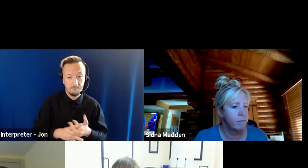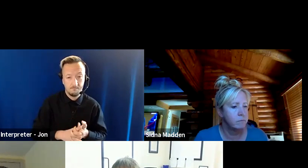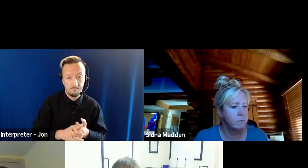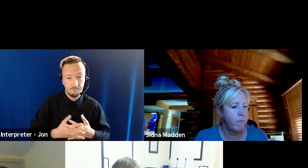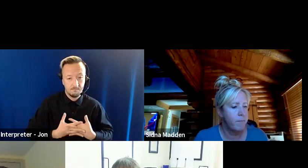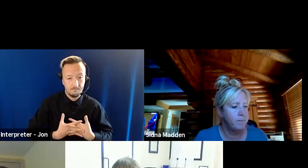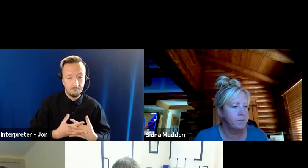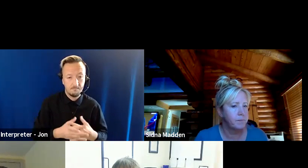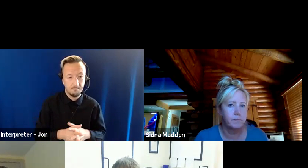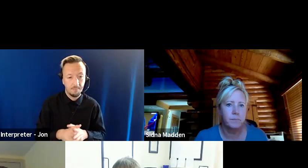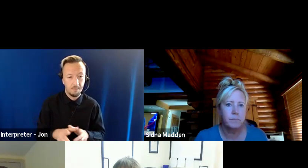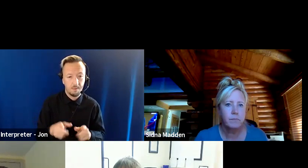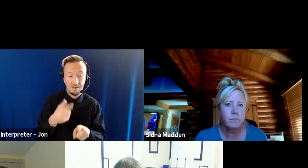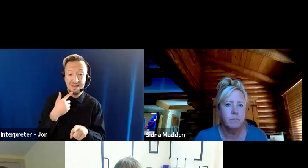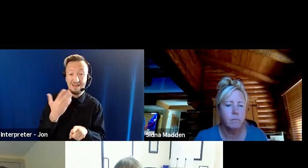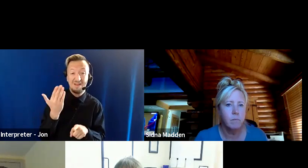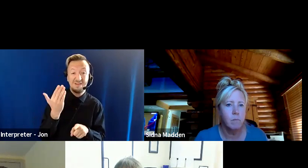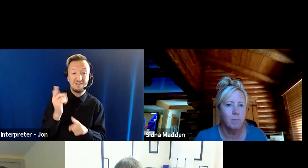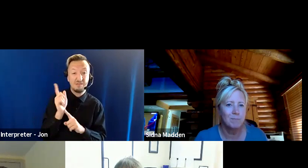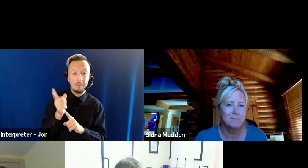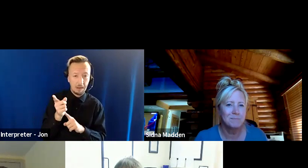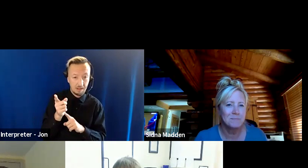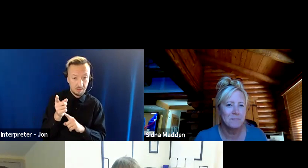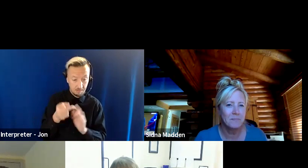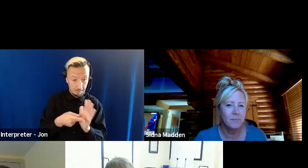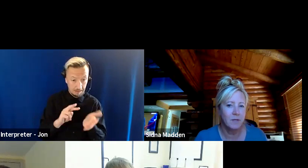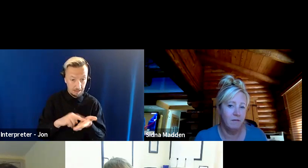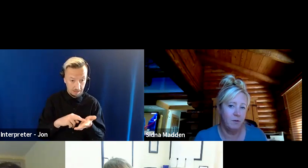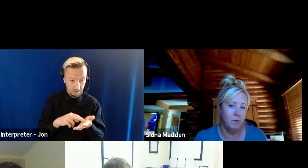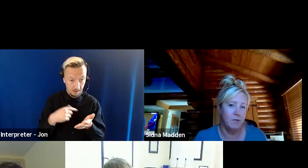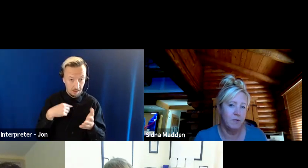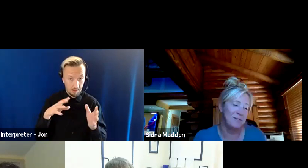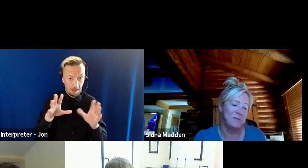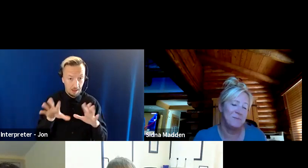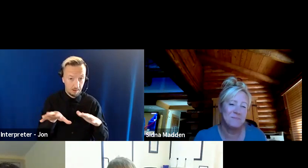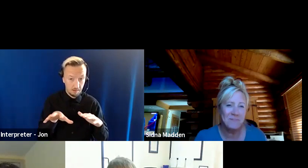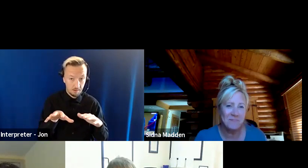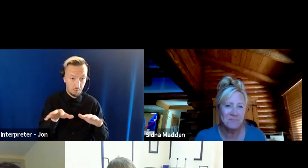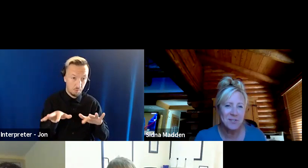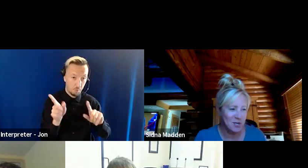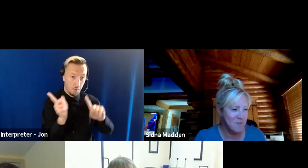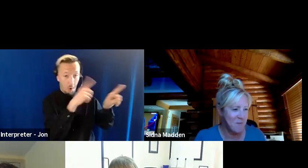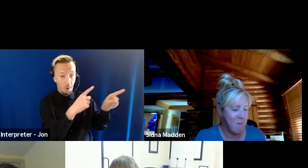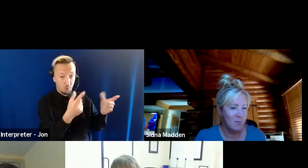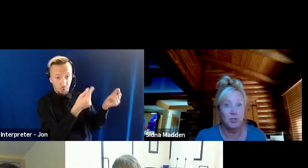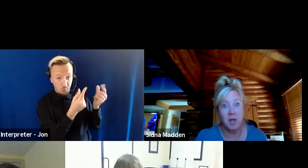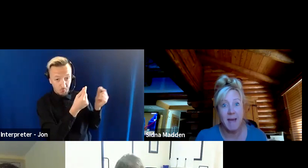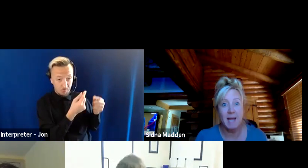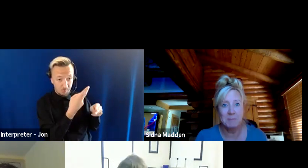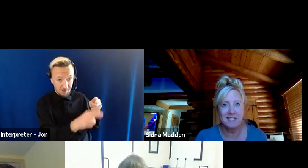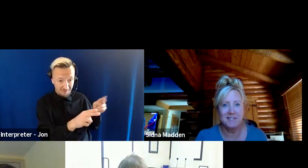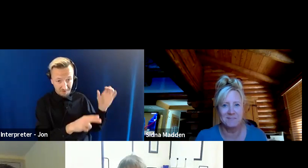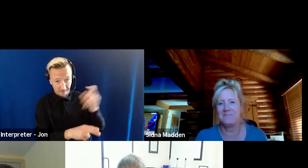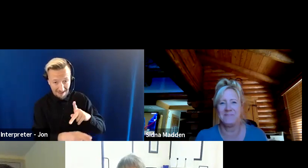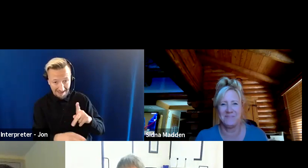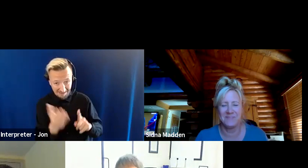So we have 15 minutes. We can go away and go do something. I mean, go away. If you would like to. Sure. Just come